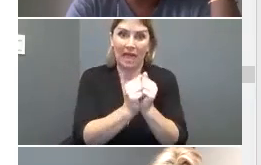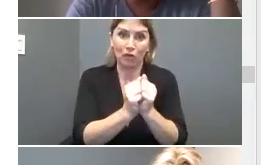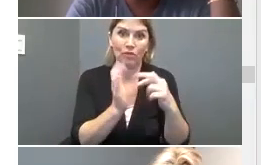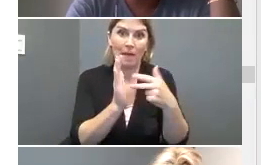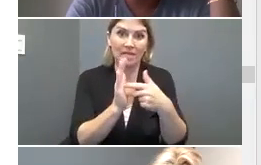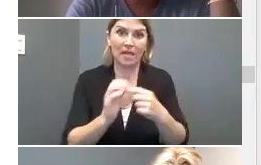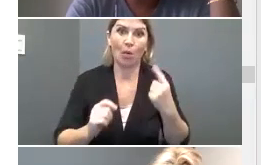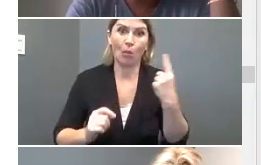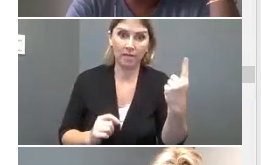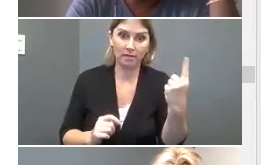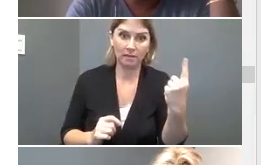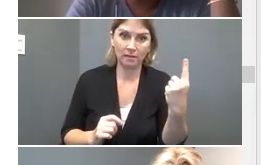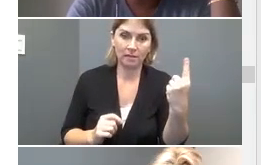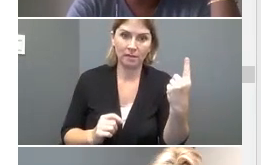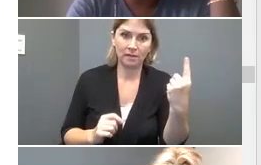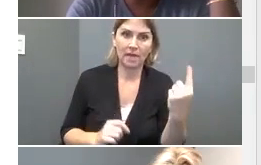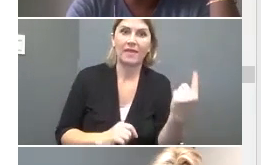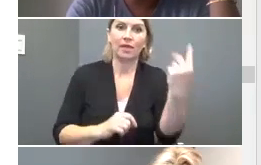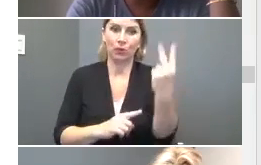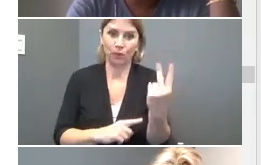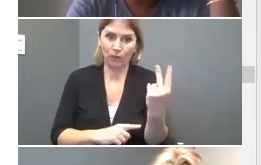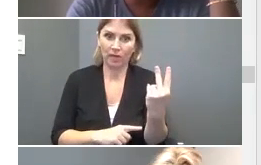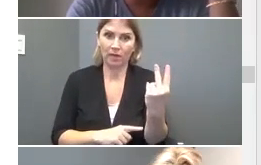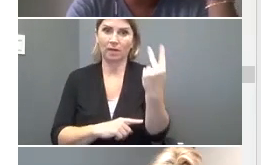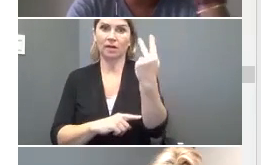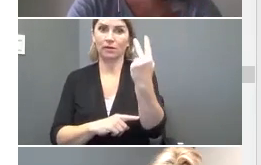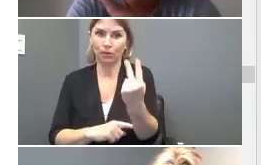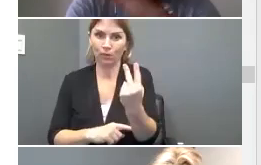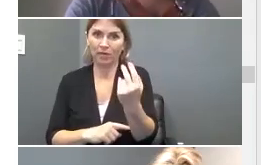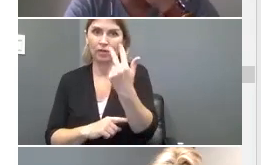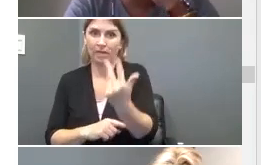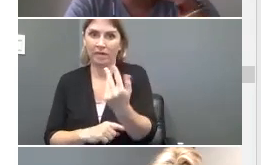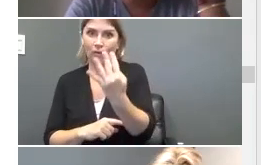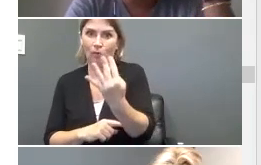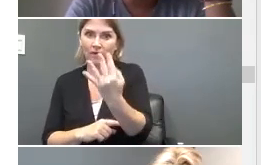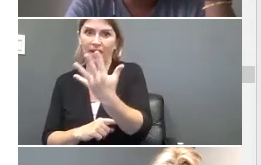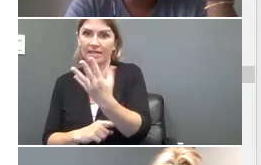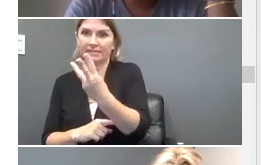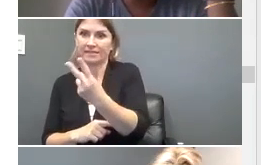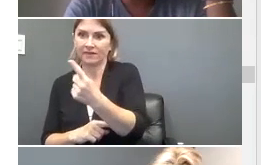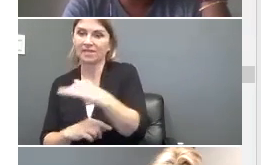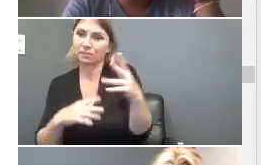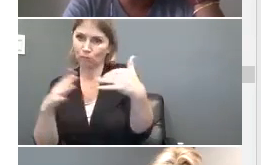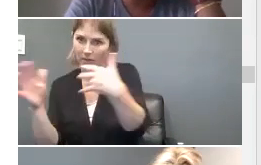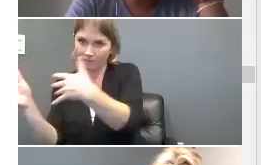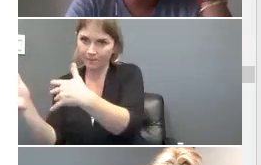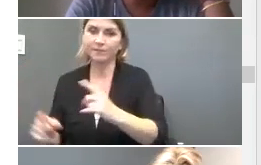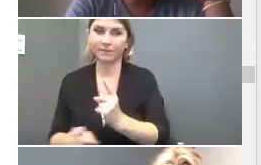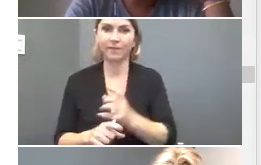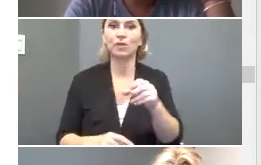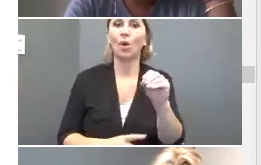1 goes here, then comes 2, then comes 2, then comes 3, 4, 5, 6, 7, and so on. Right.